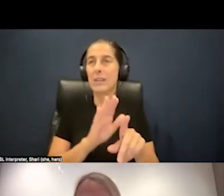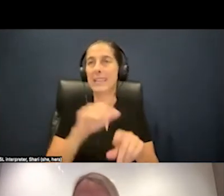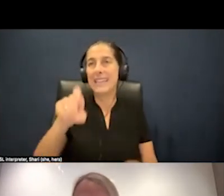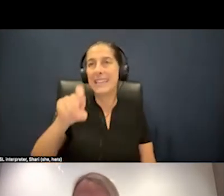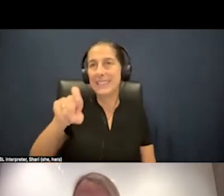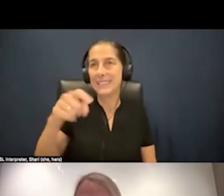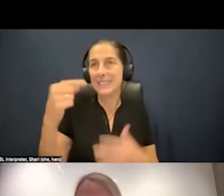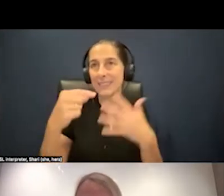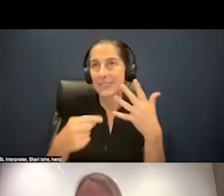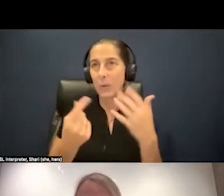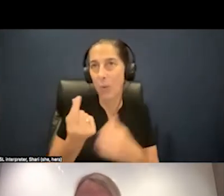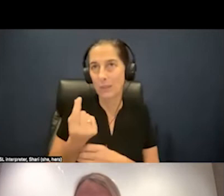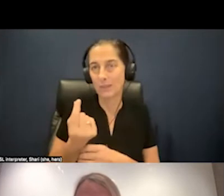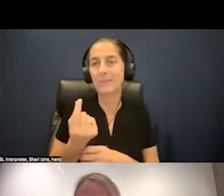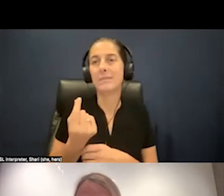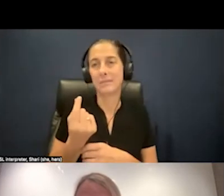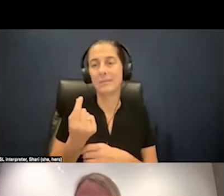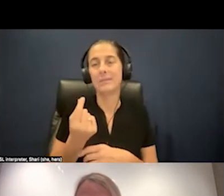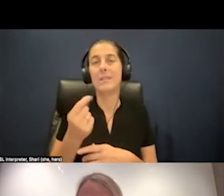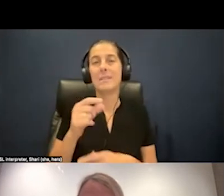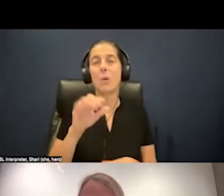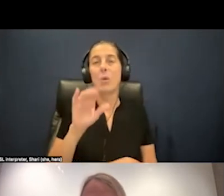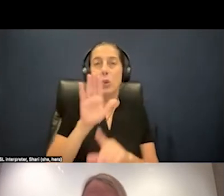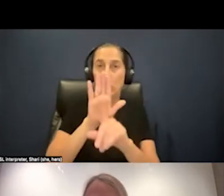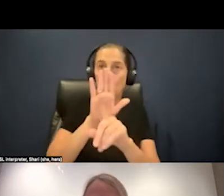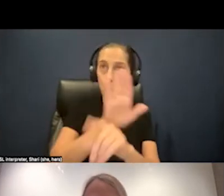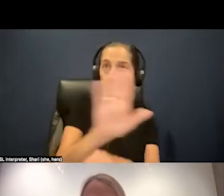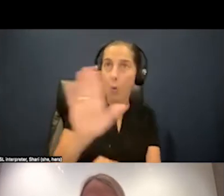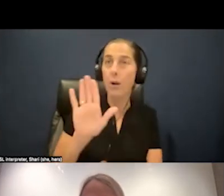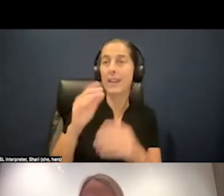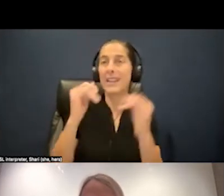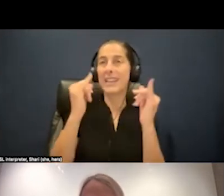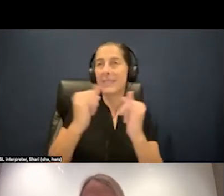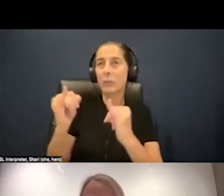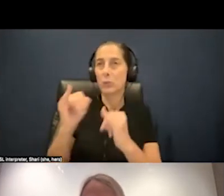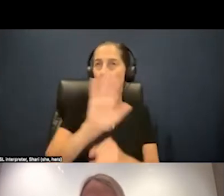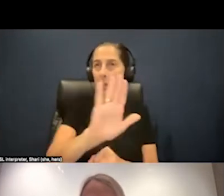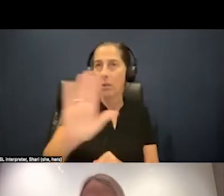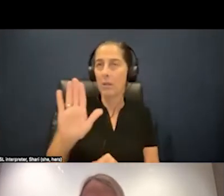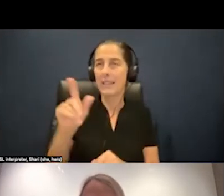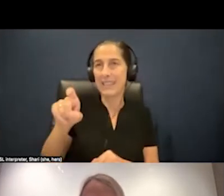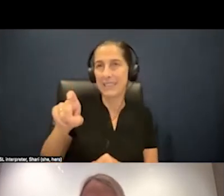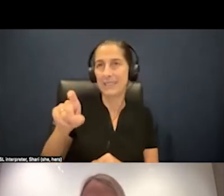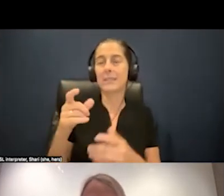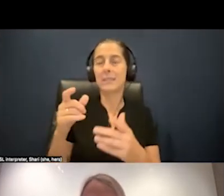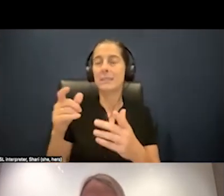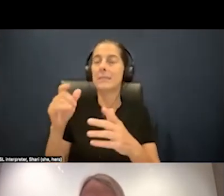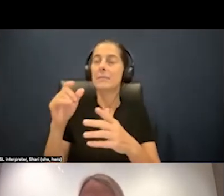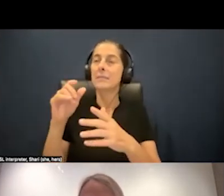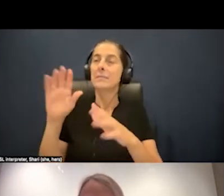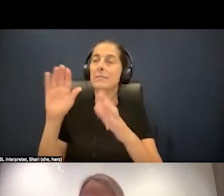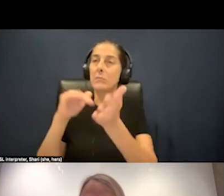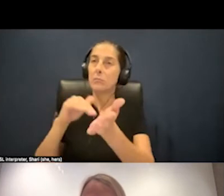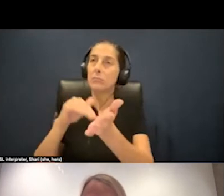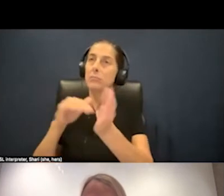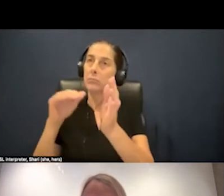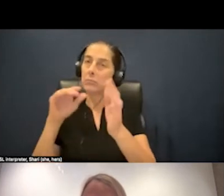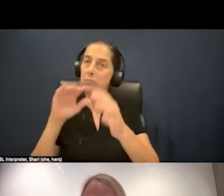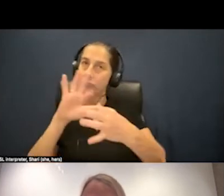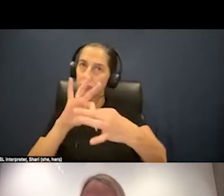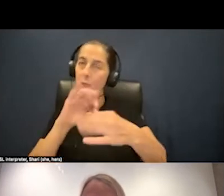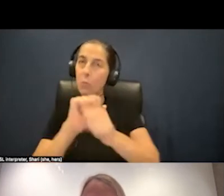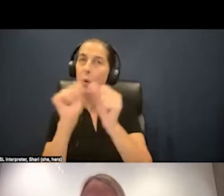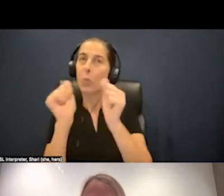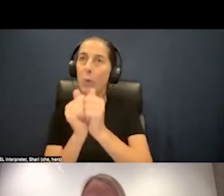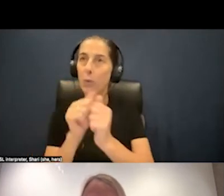in a collaborative way in order to help to achieve those goals. As some of our panelists in the previous session